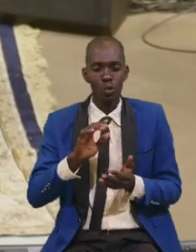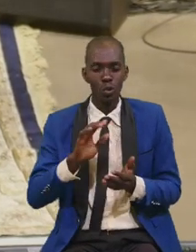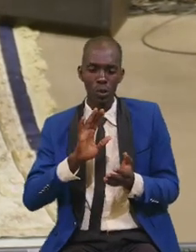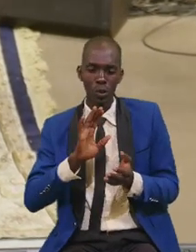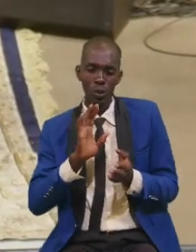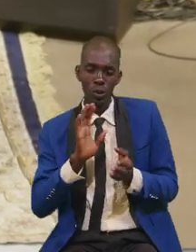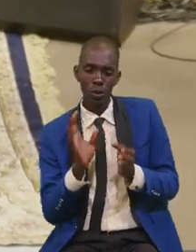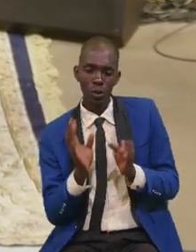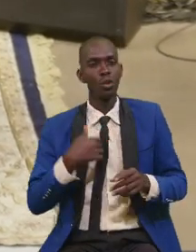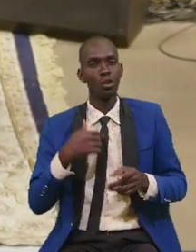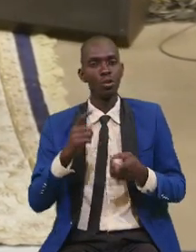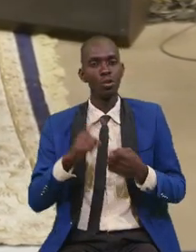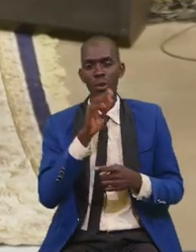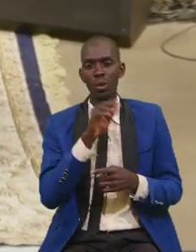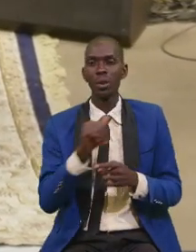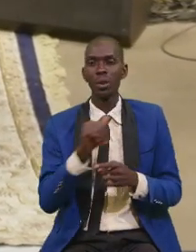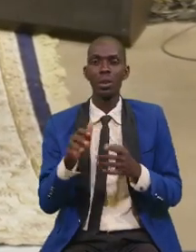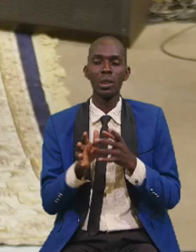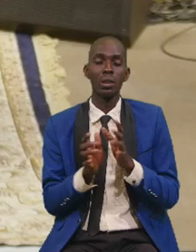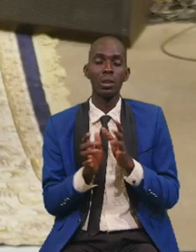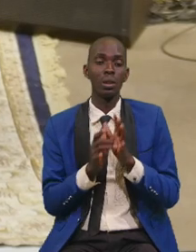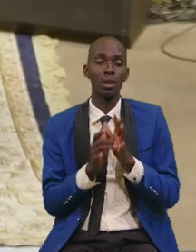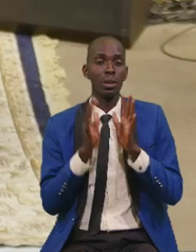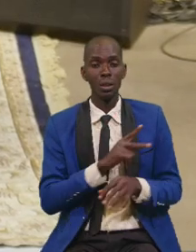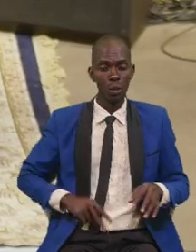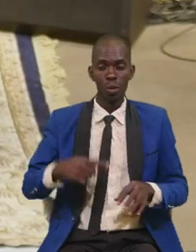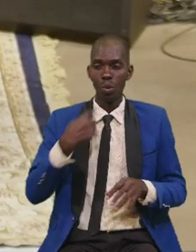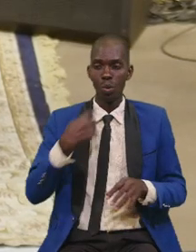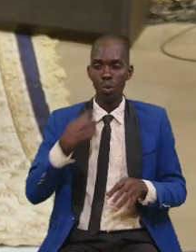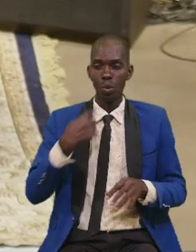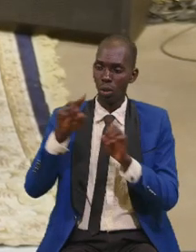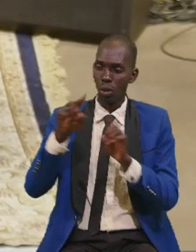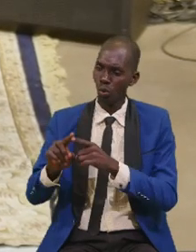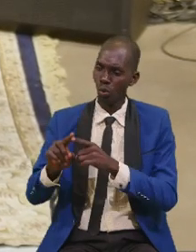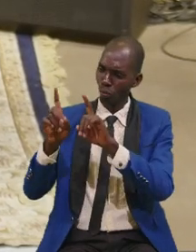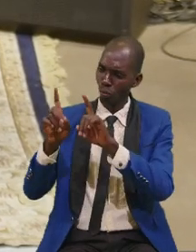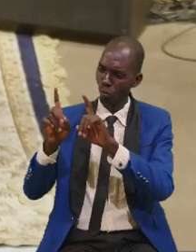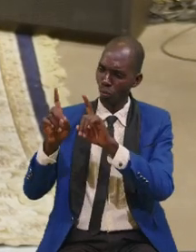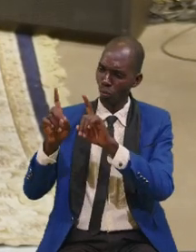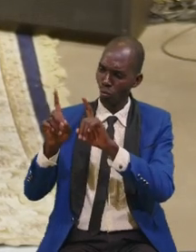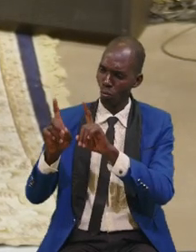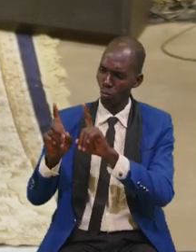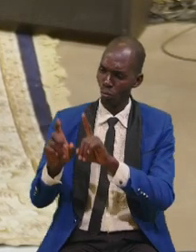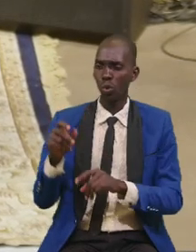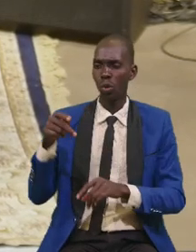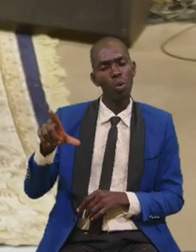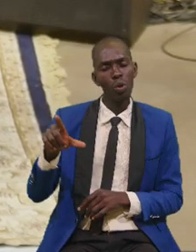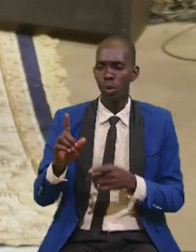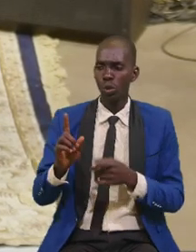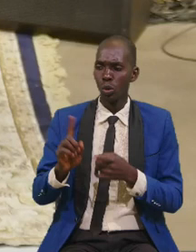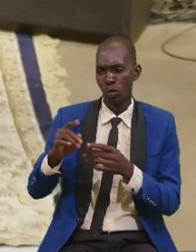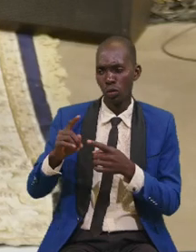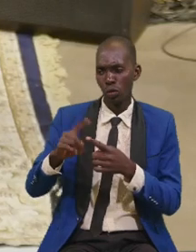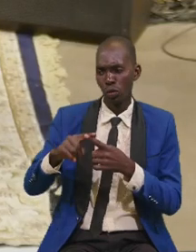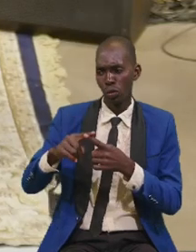king who came to examine him, who came to see whether they should put him in prison or send him to Caesar to